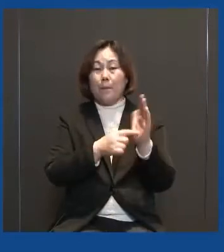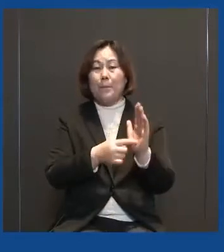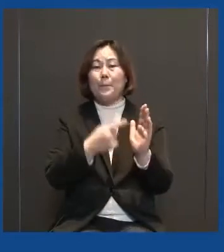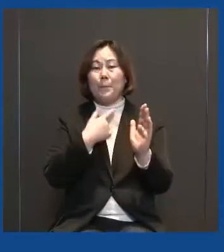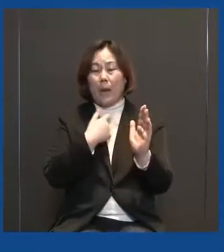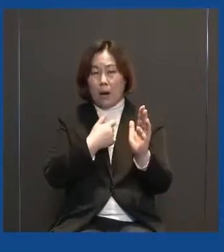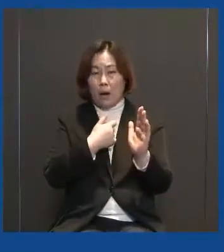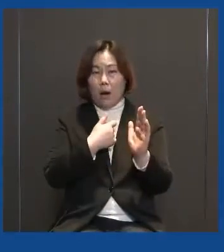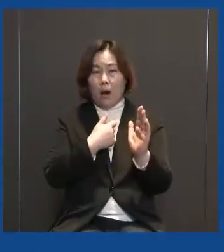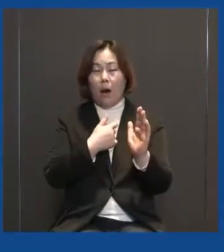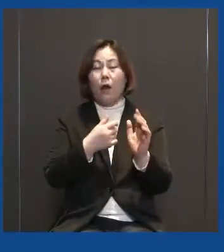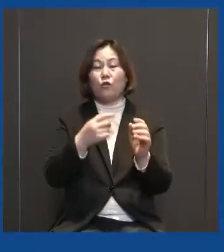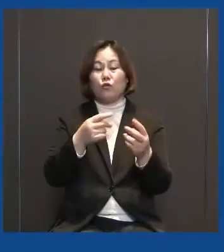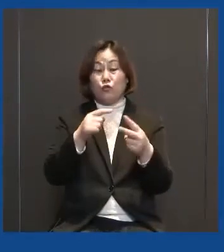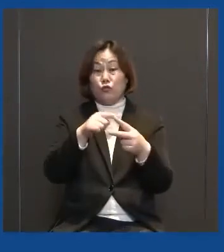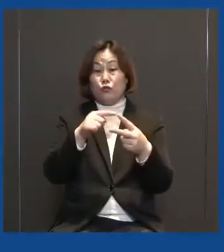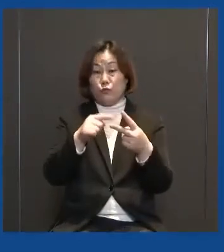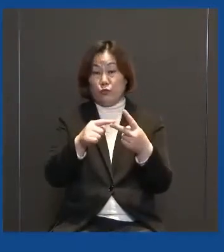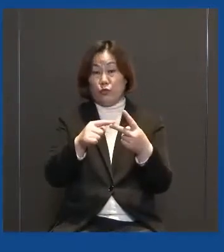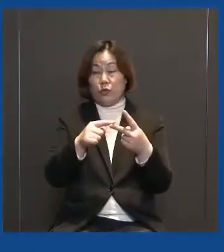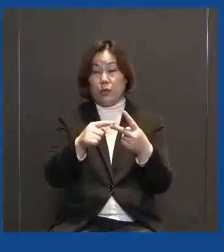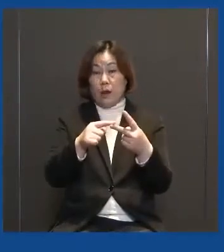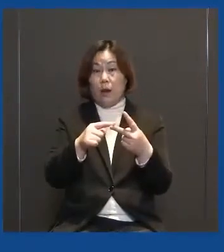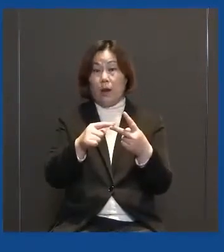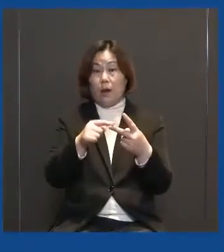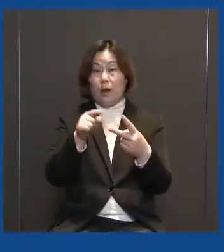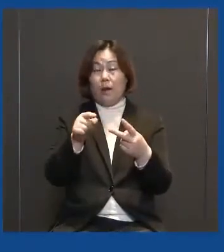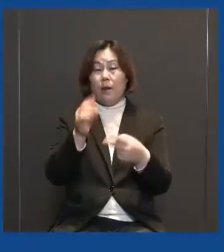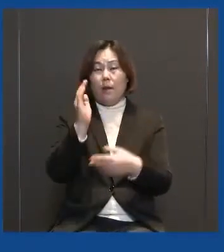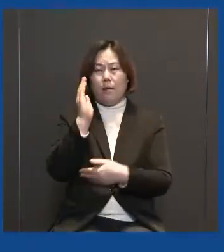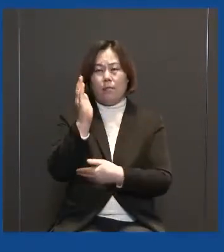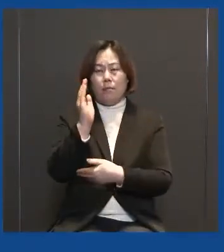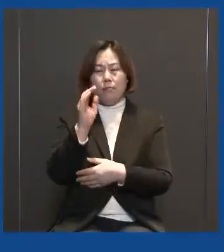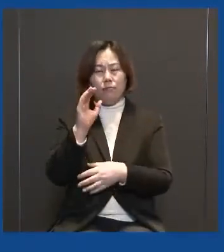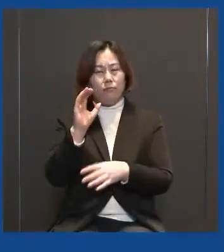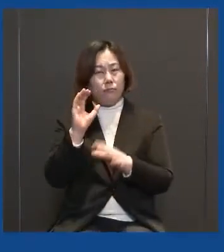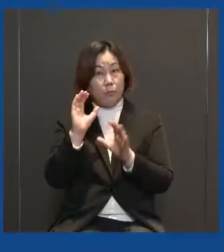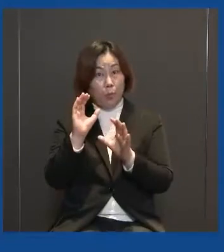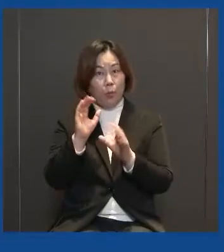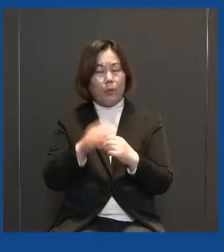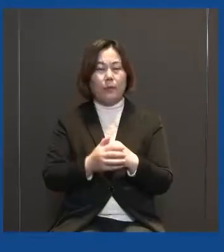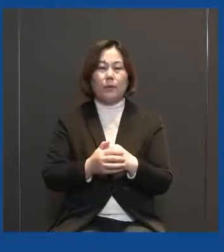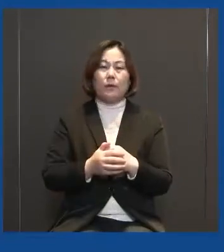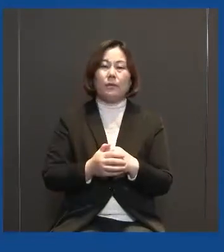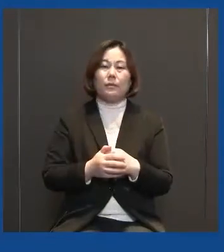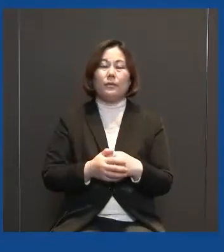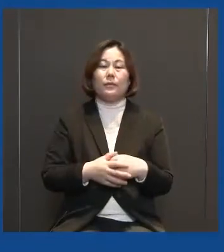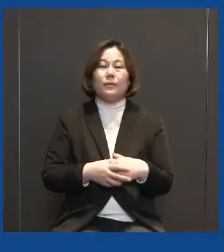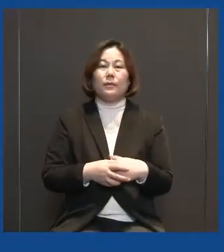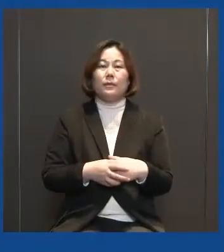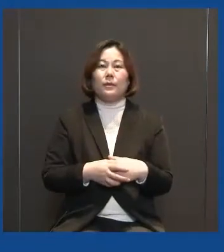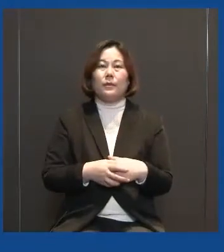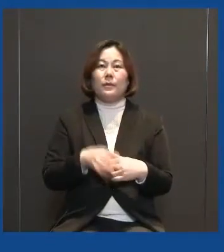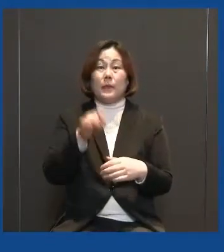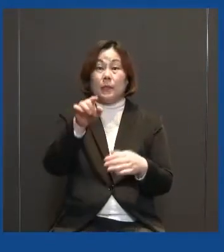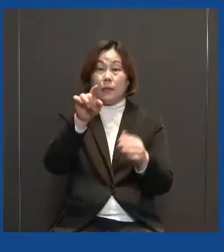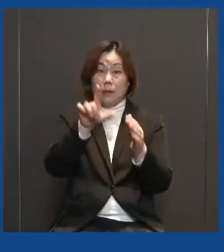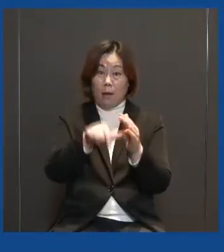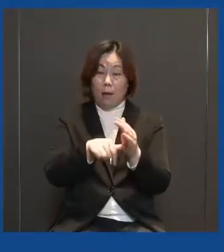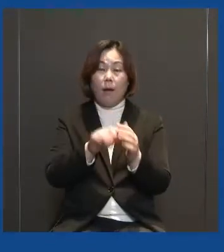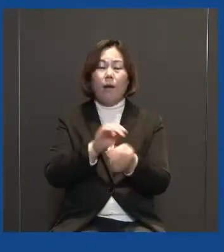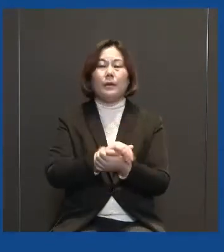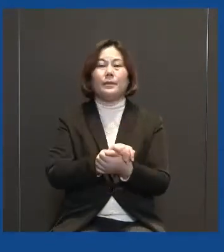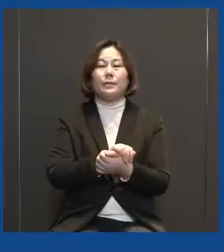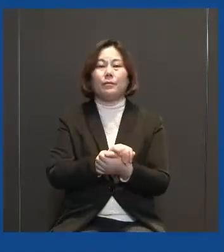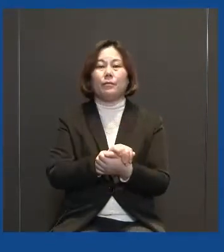And Dr. Andrew Buns and Dr. Tiri Madsen gave us their presentations and also explained